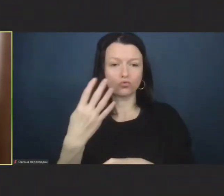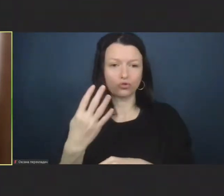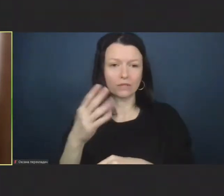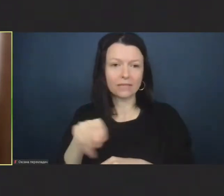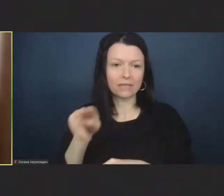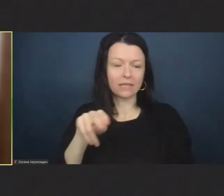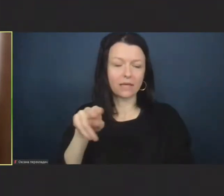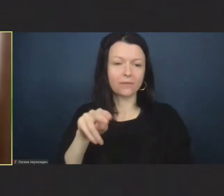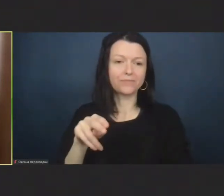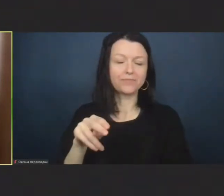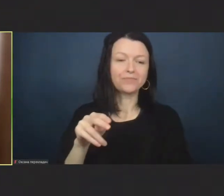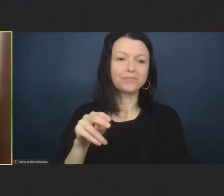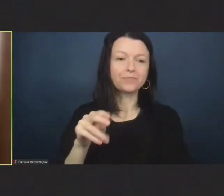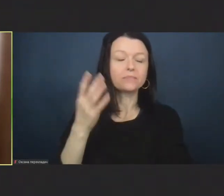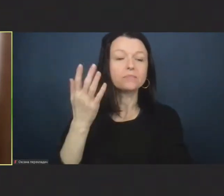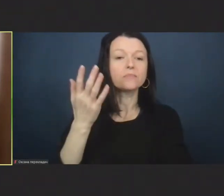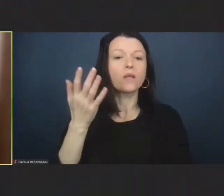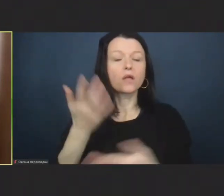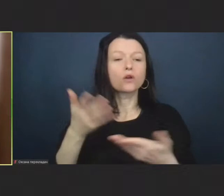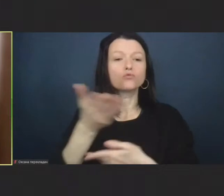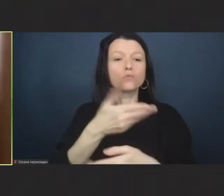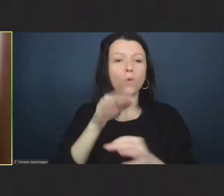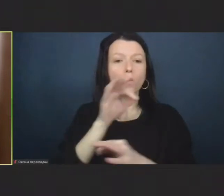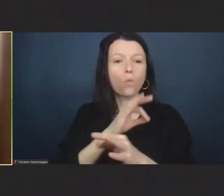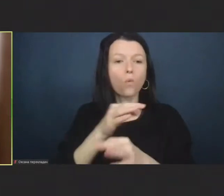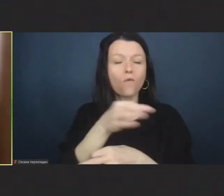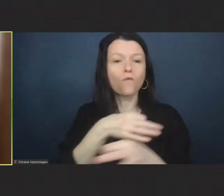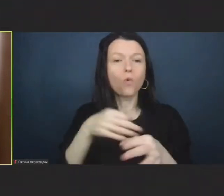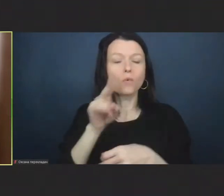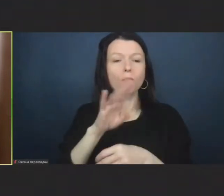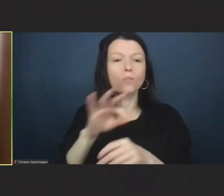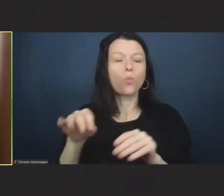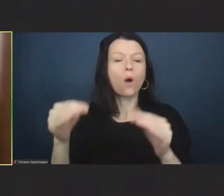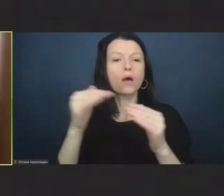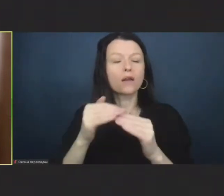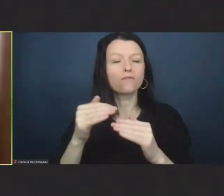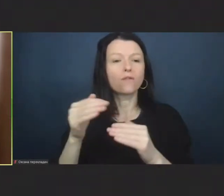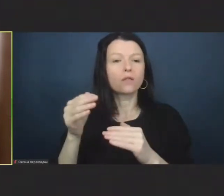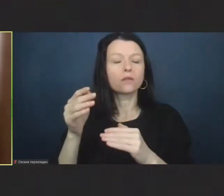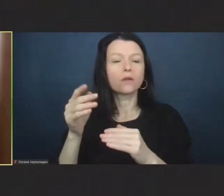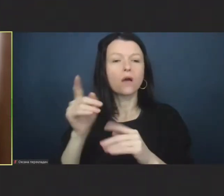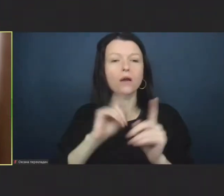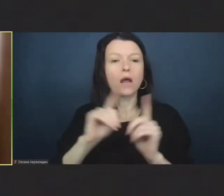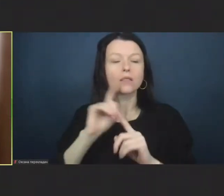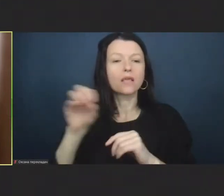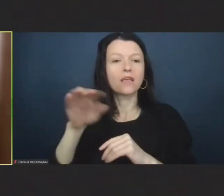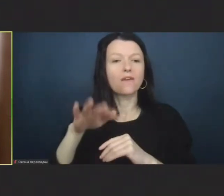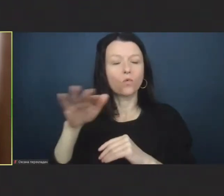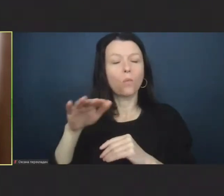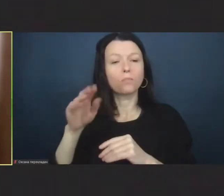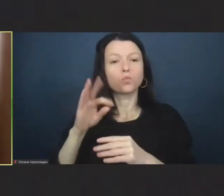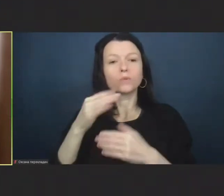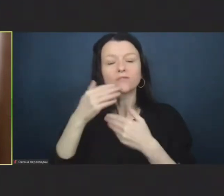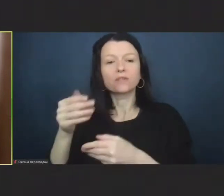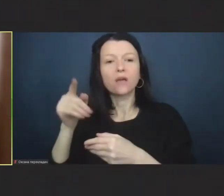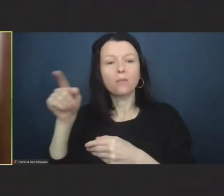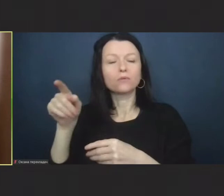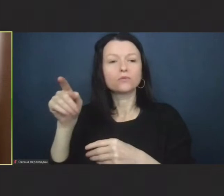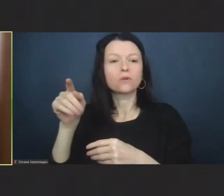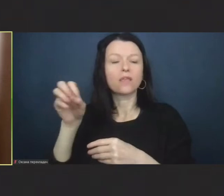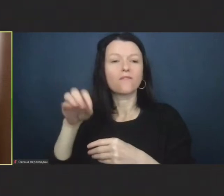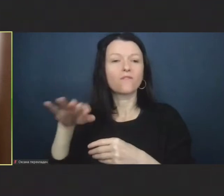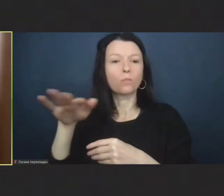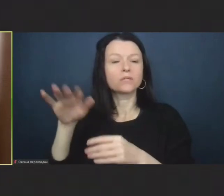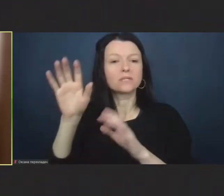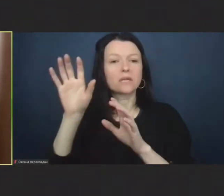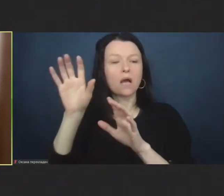5344D, takes a very special point of interest in that issue. We are also referring to the Article